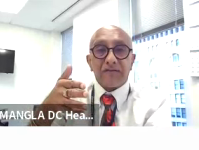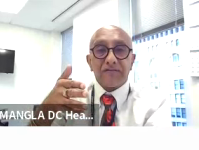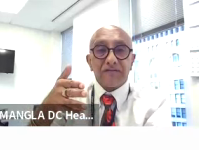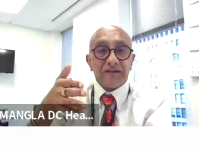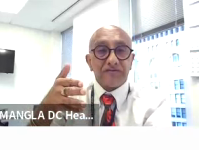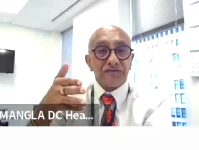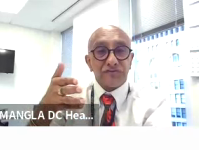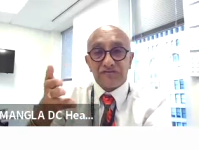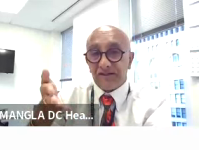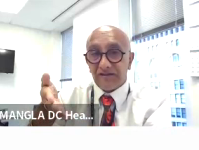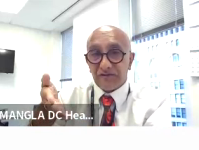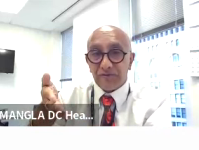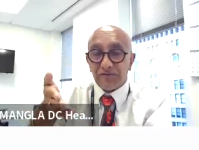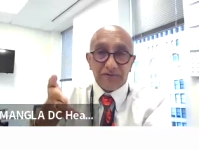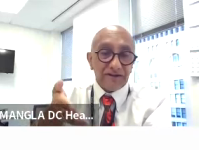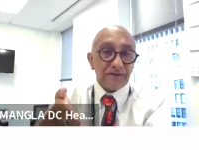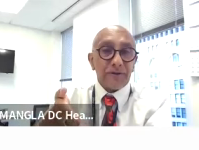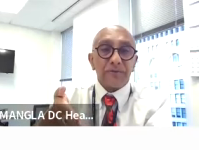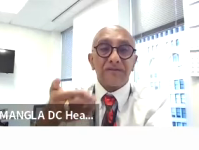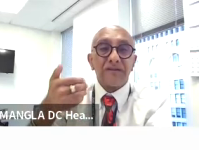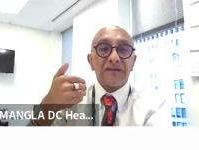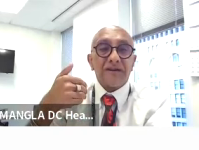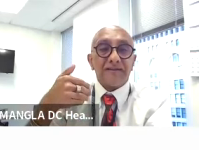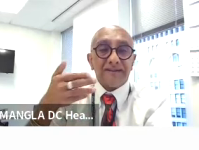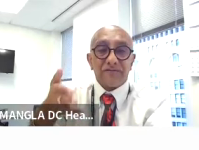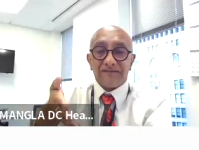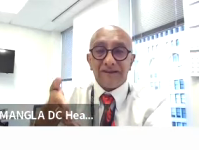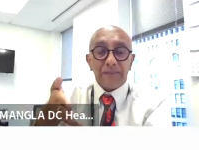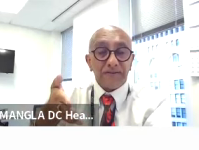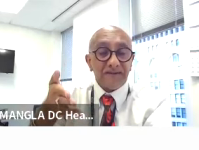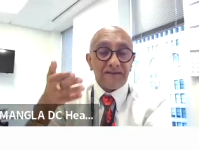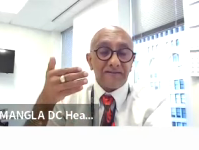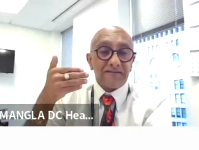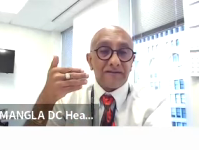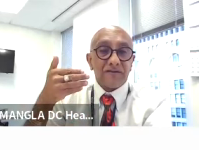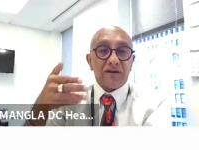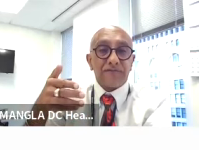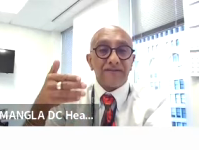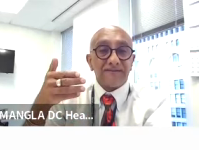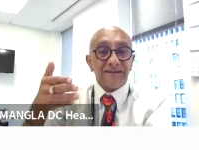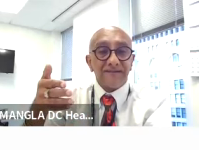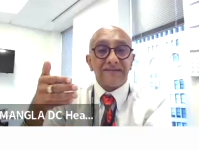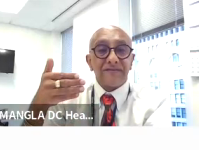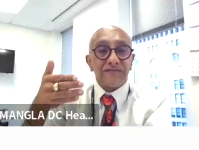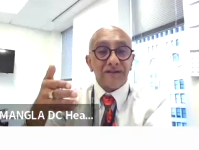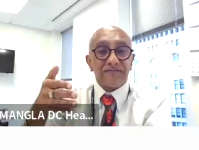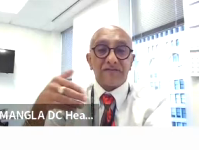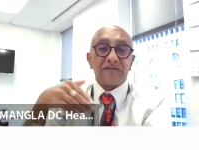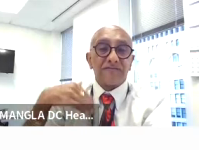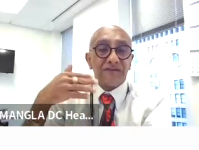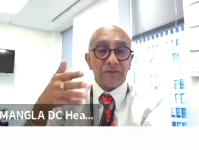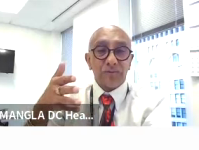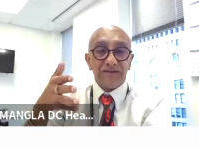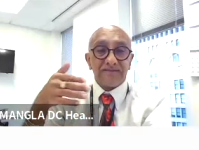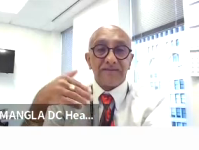of RSV infection usually include your runny nose, decrease in appetite, coughing, sneezing,